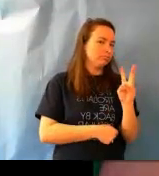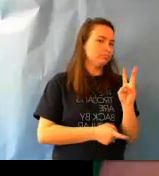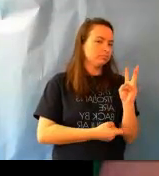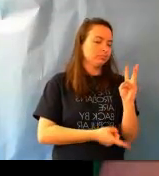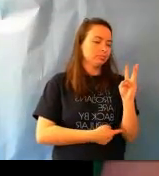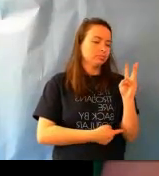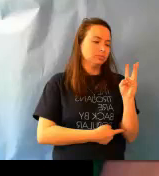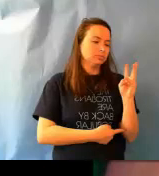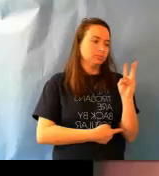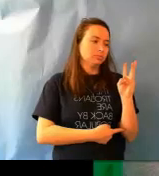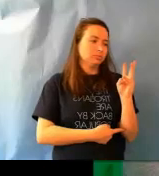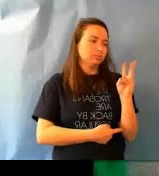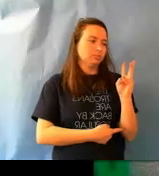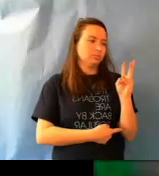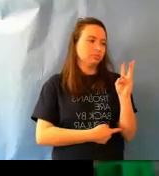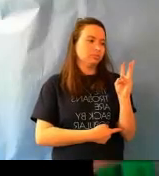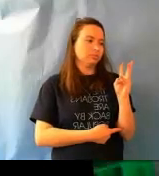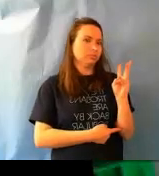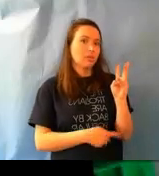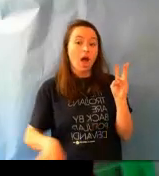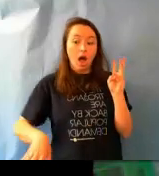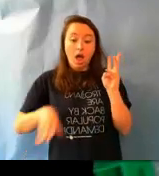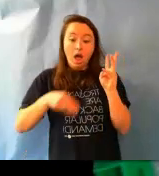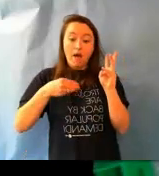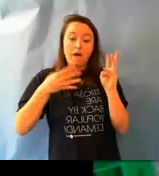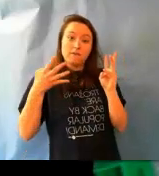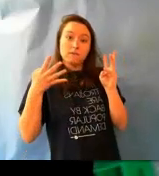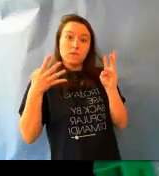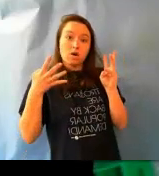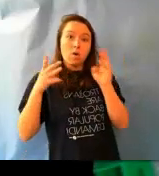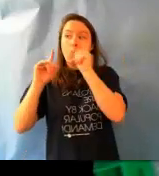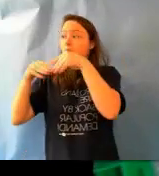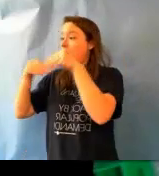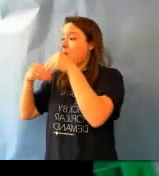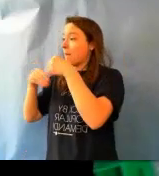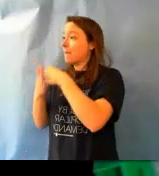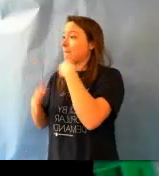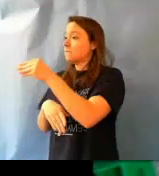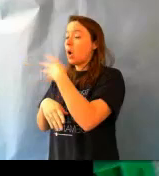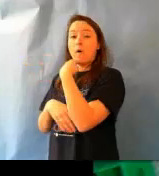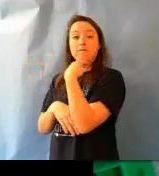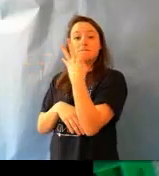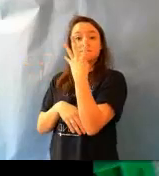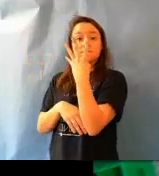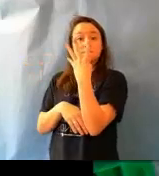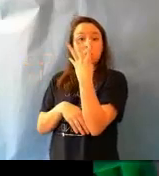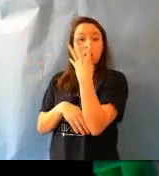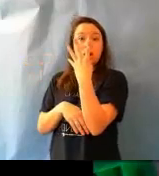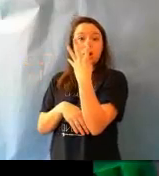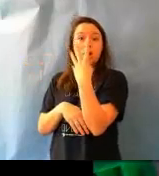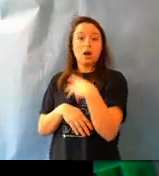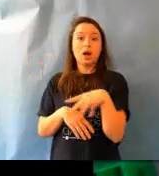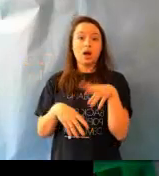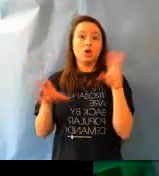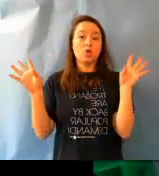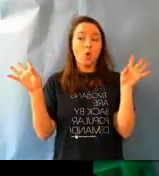6. He got 4 more at the store. So if he got more, are we making a bigger